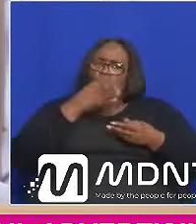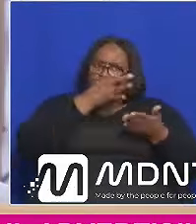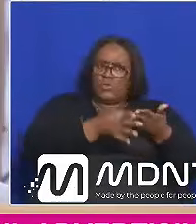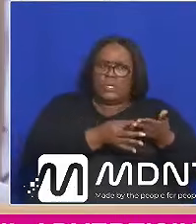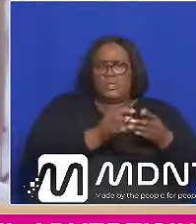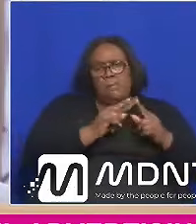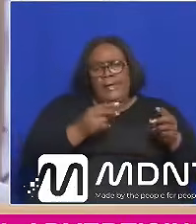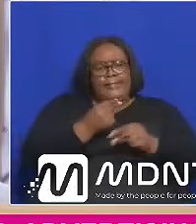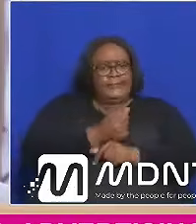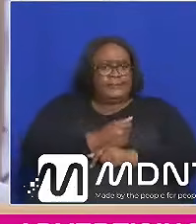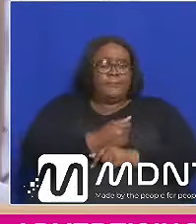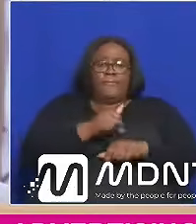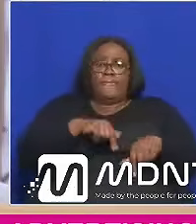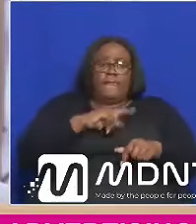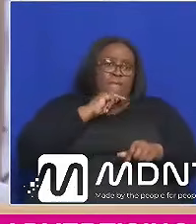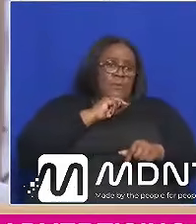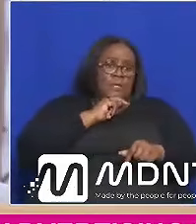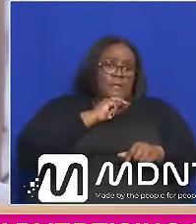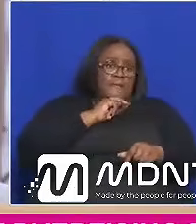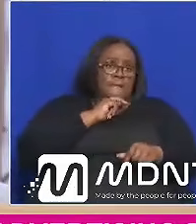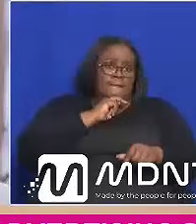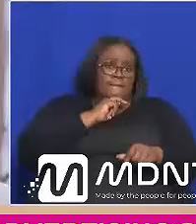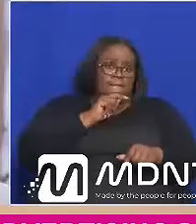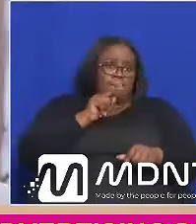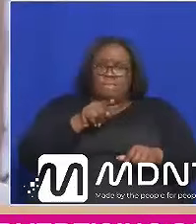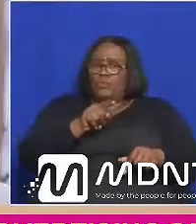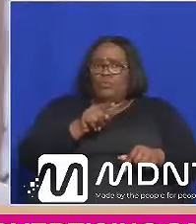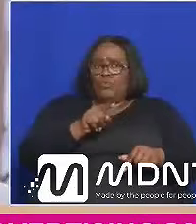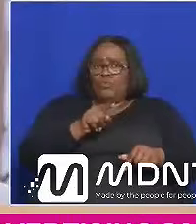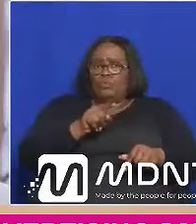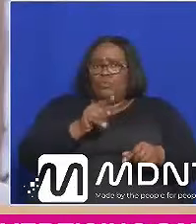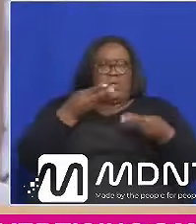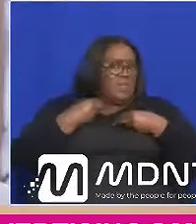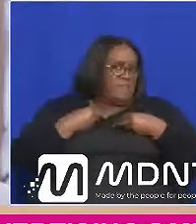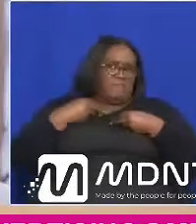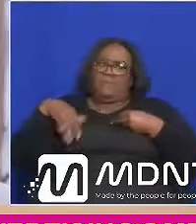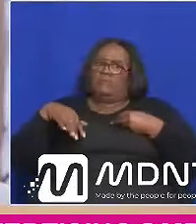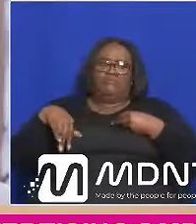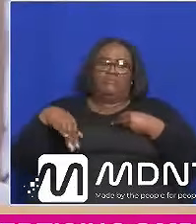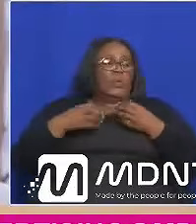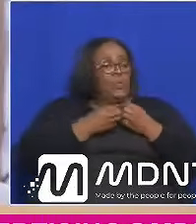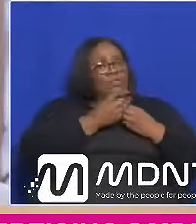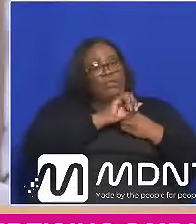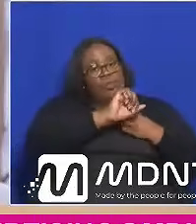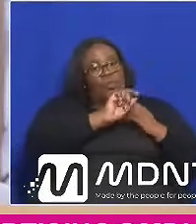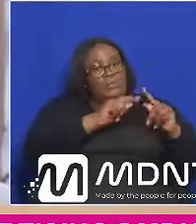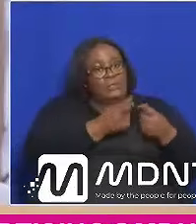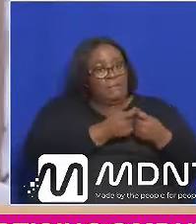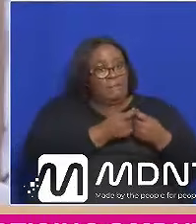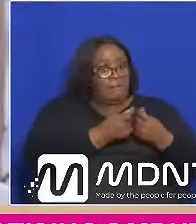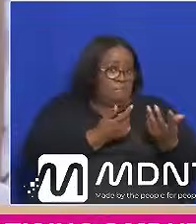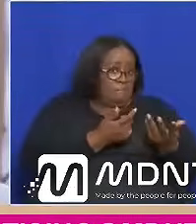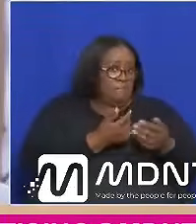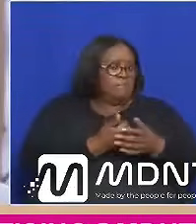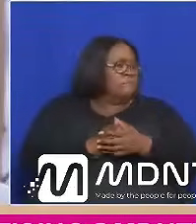this morning, you hadn't, by you, I mean collectively with your team, appreciating